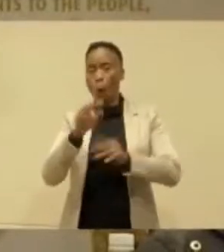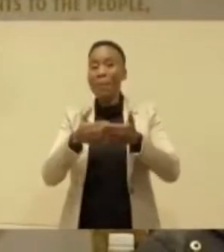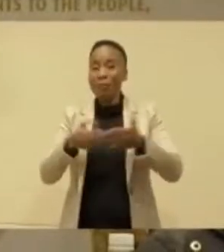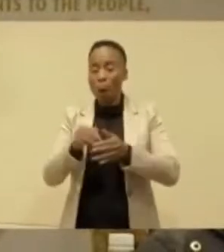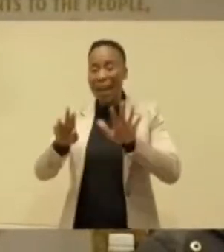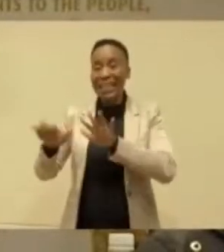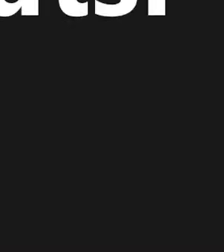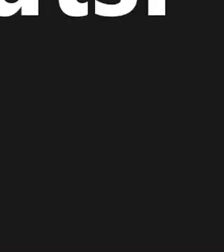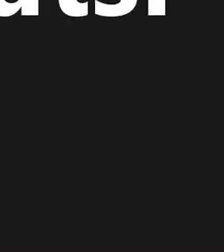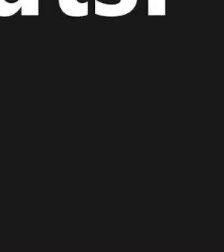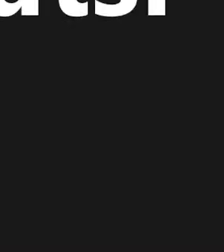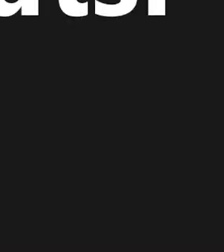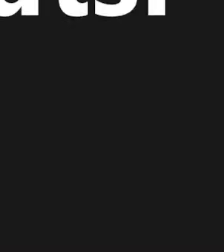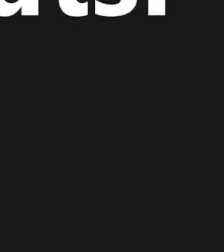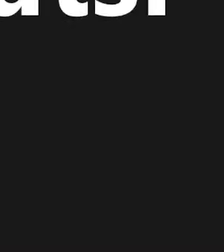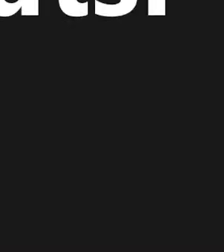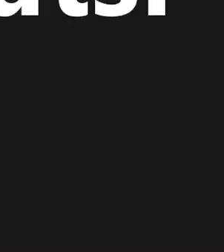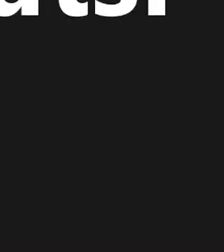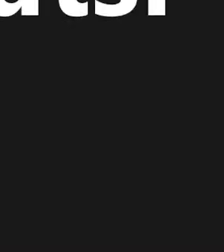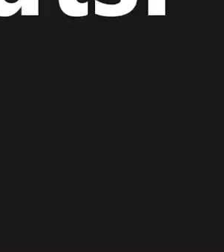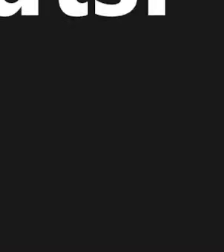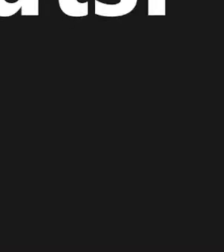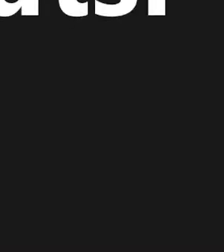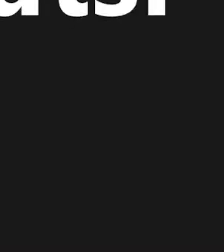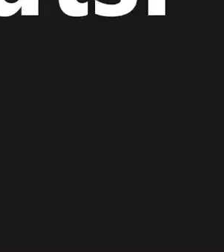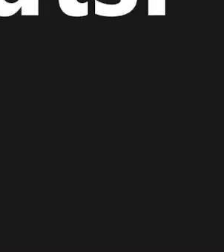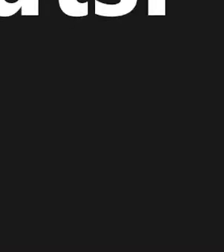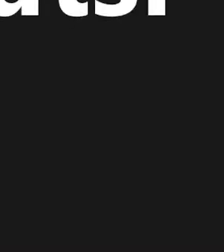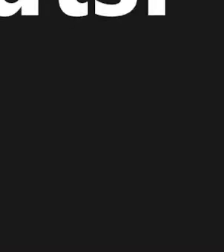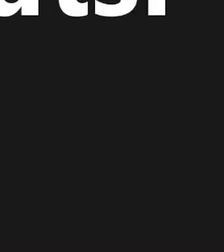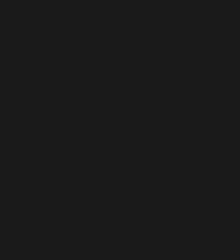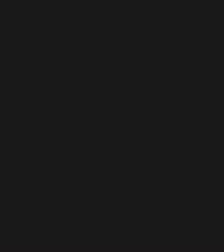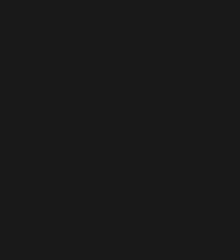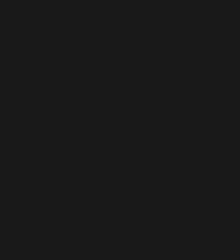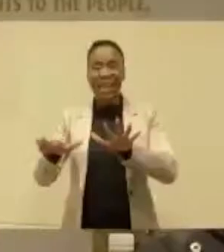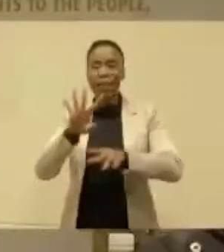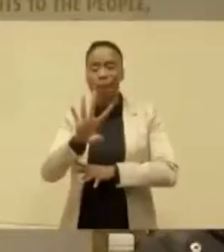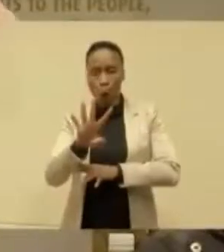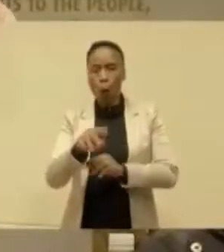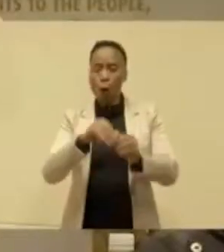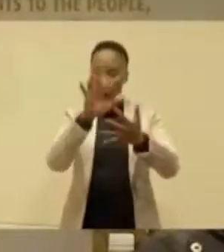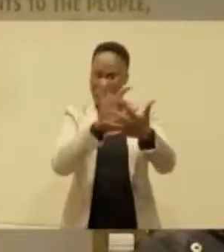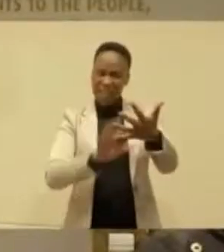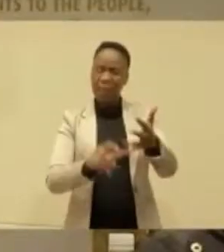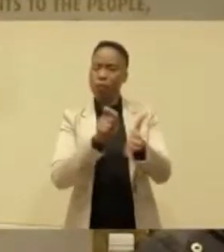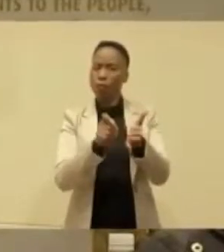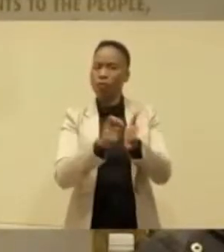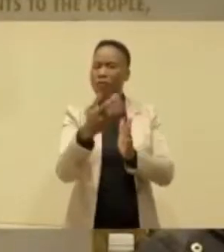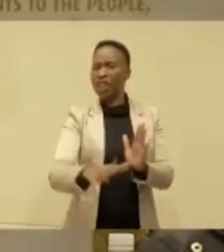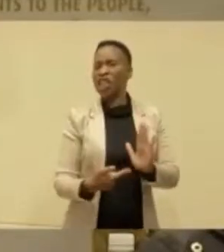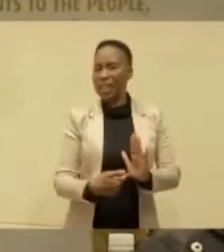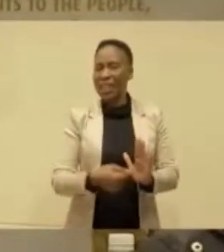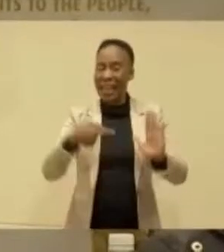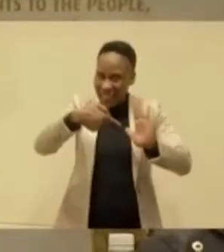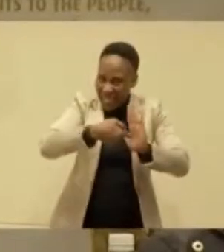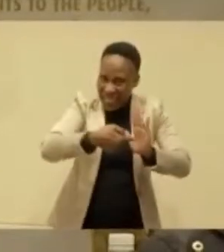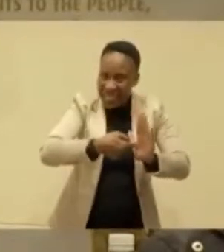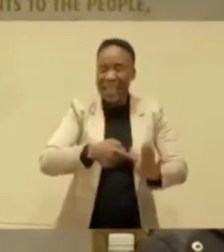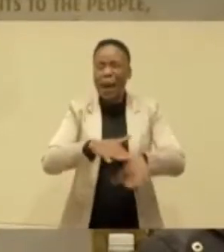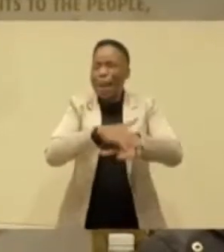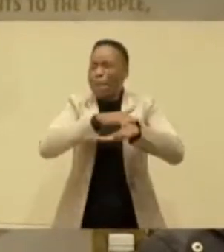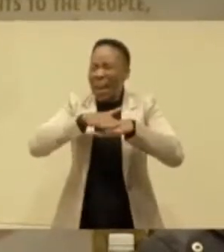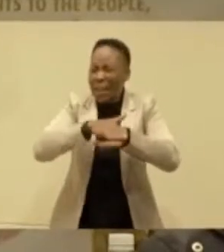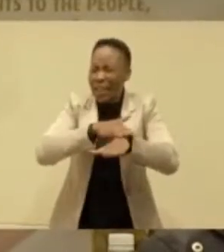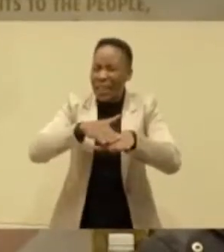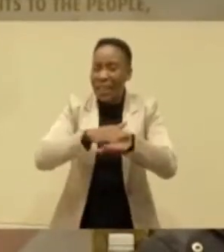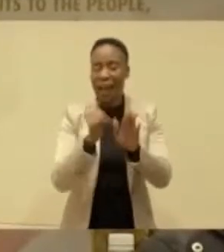1994 they put down 12 articles and they said this is the basic agenda that